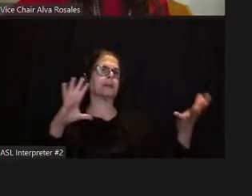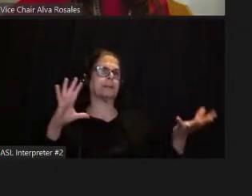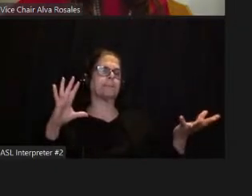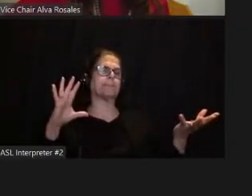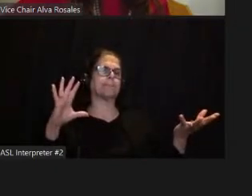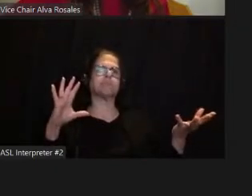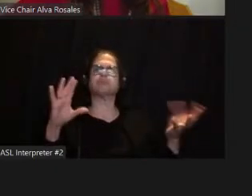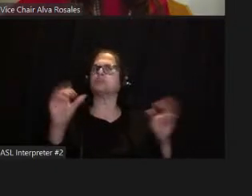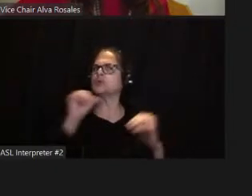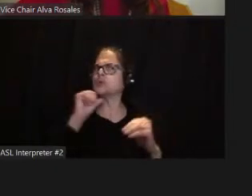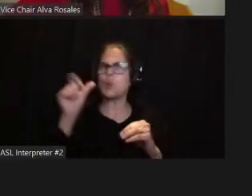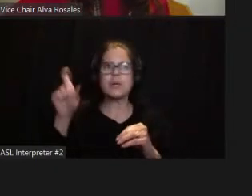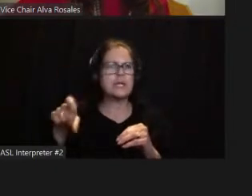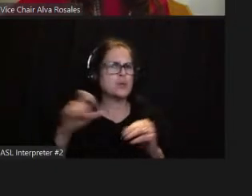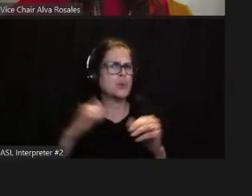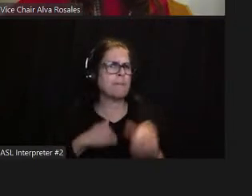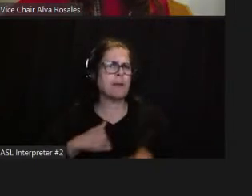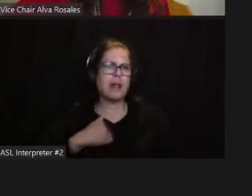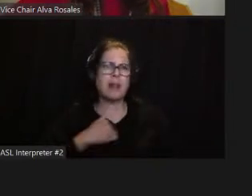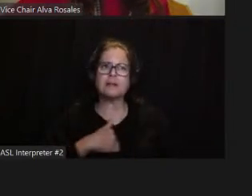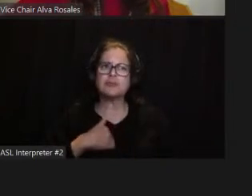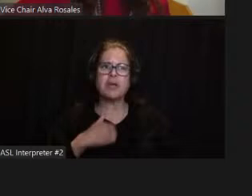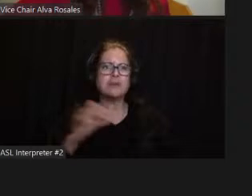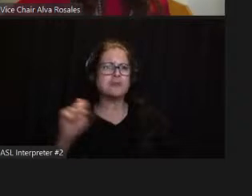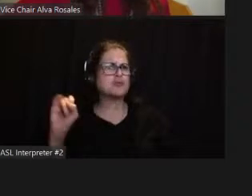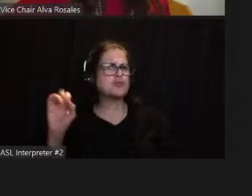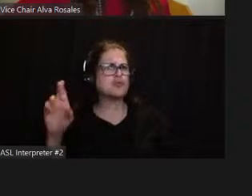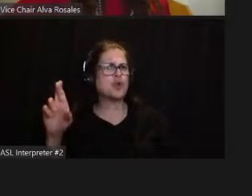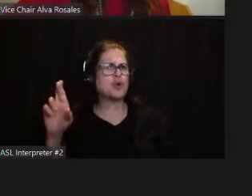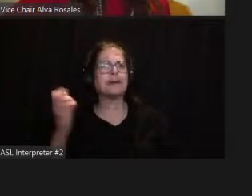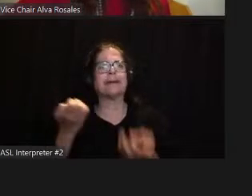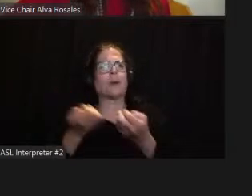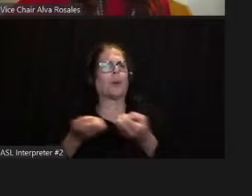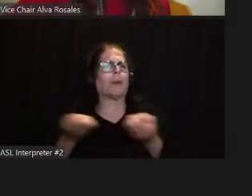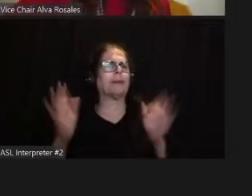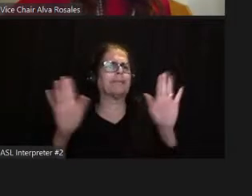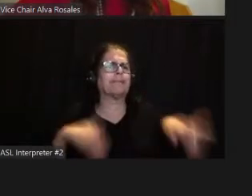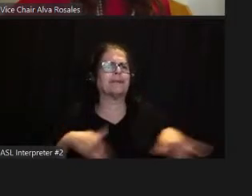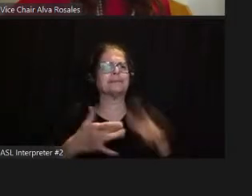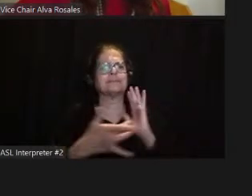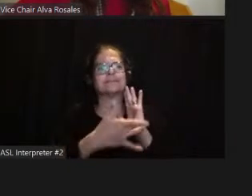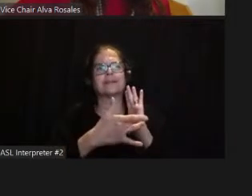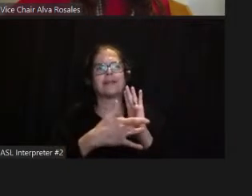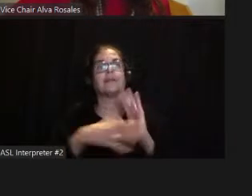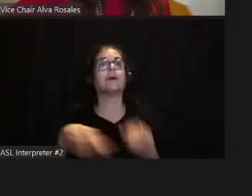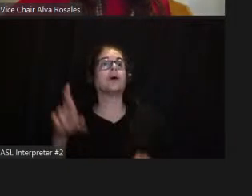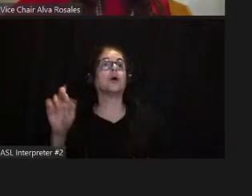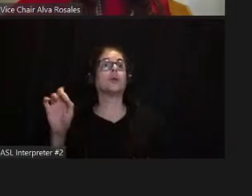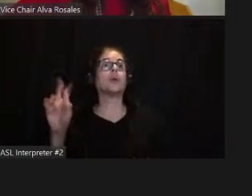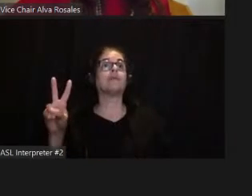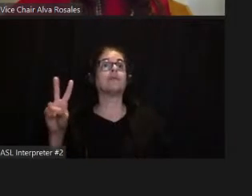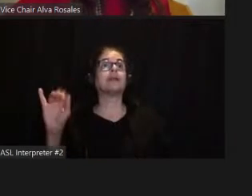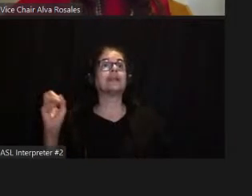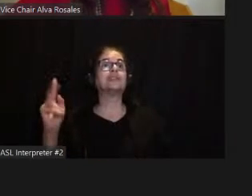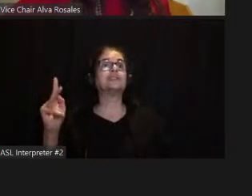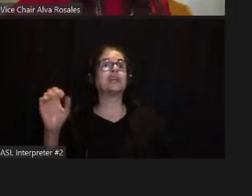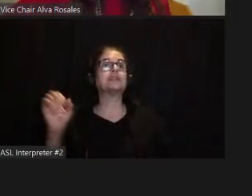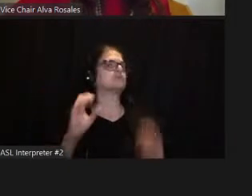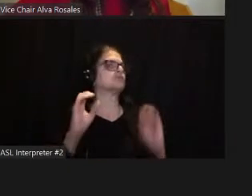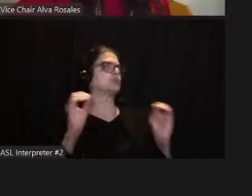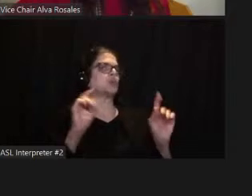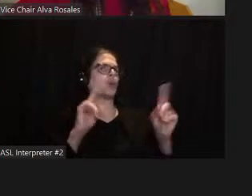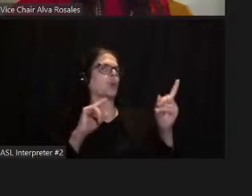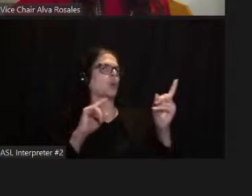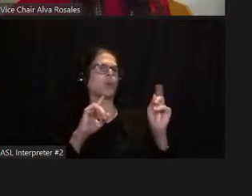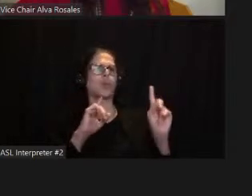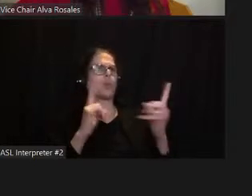No need to, sir. It's equipment. Reverend Jakes. No questions, Greg. Director